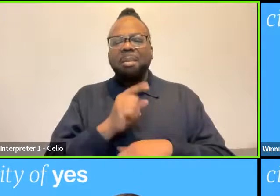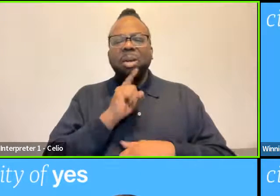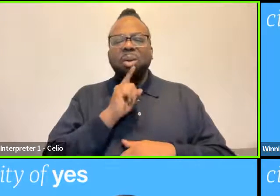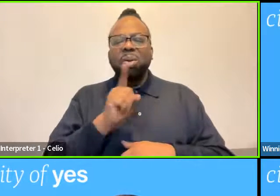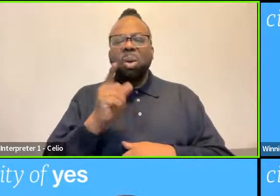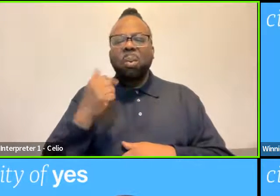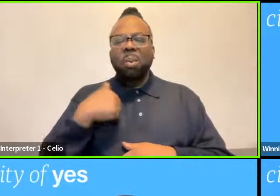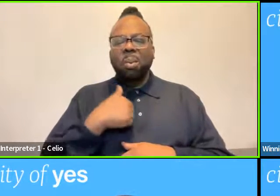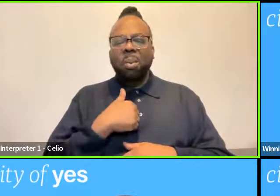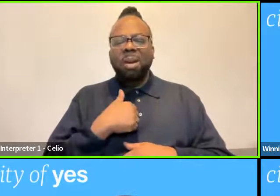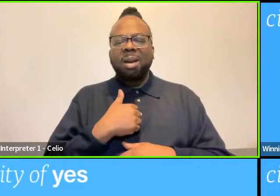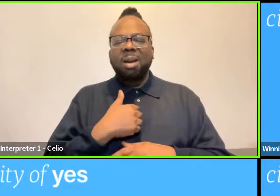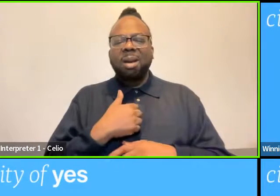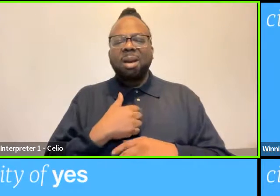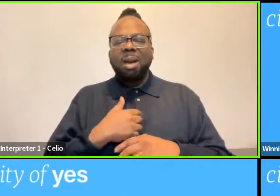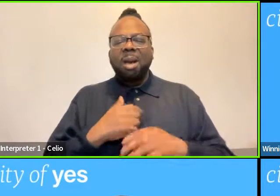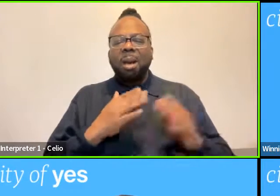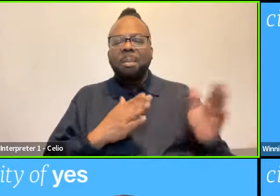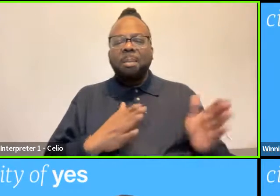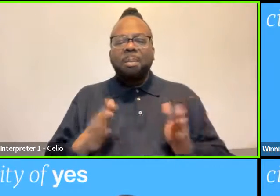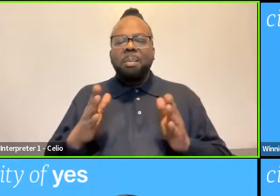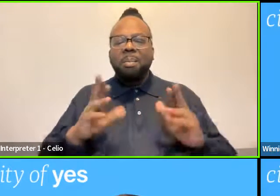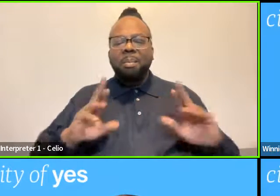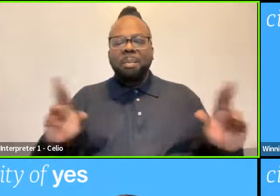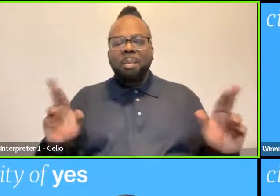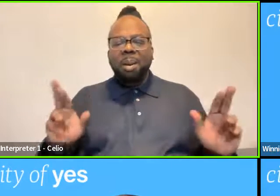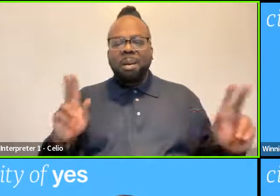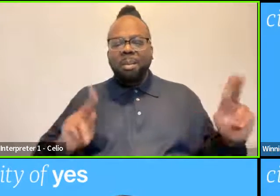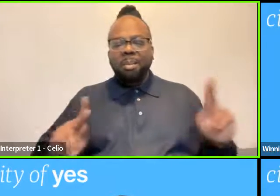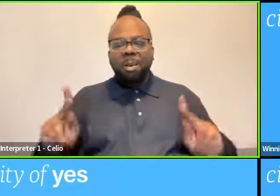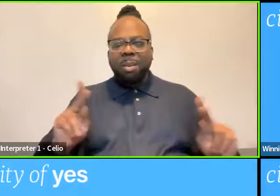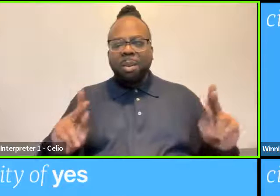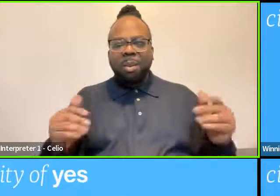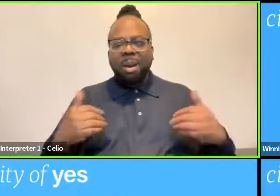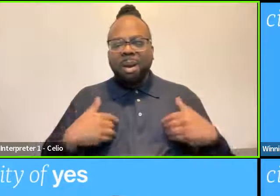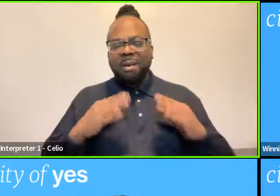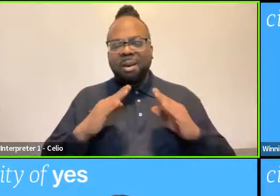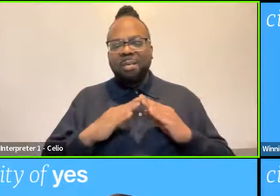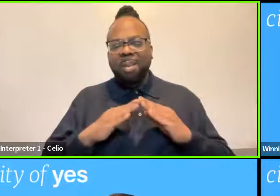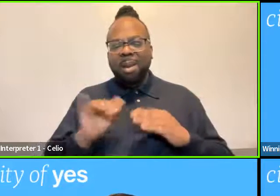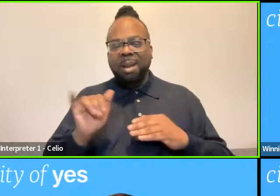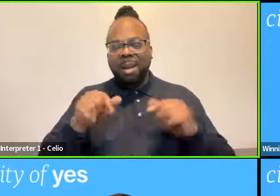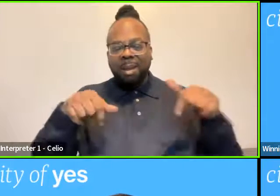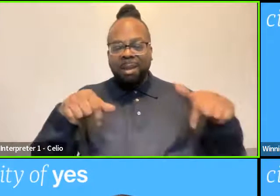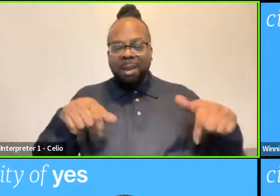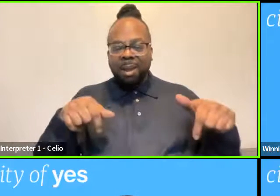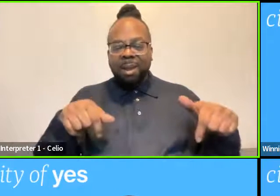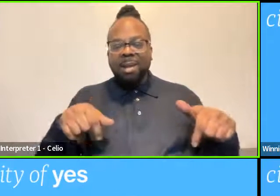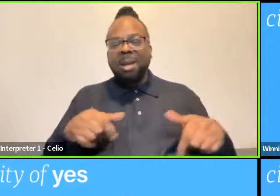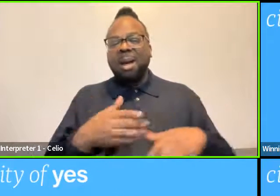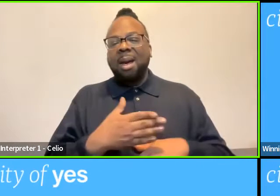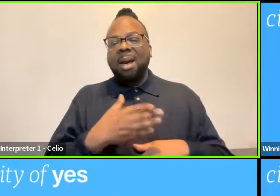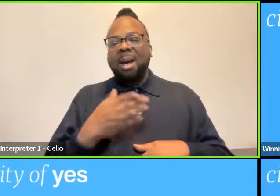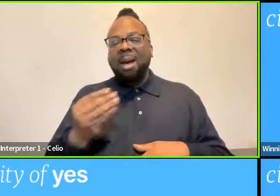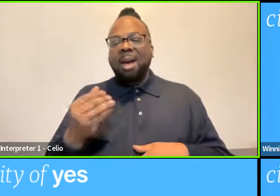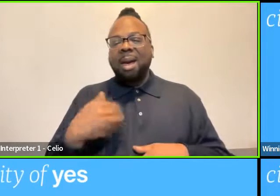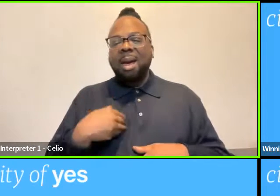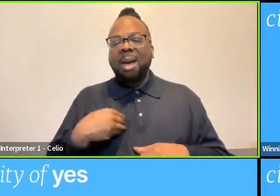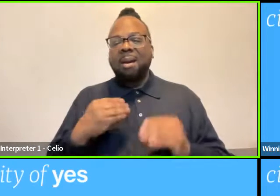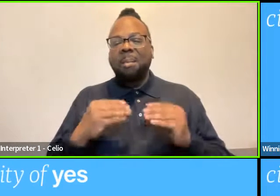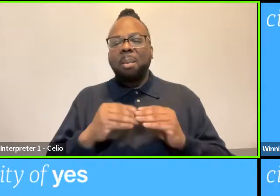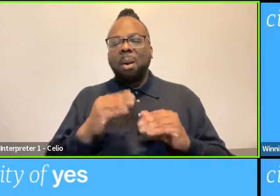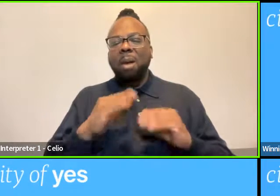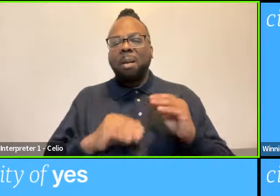we're adequately preparing folks. We're having meetings like this and have had over 100 meetings